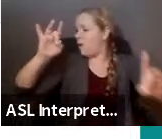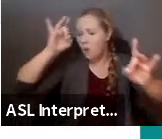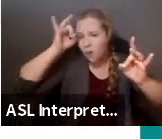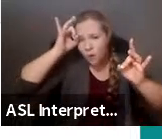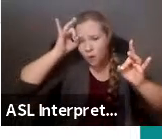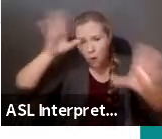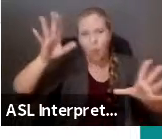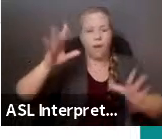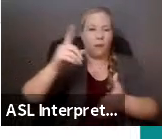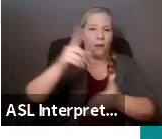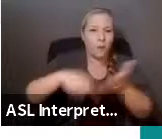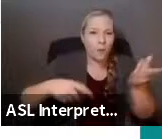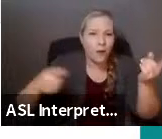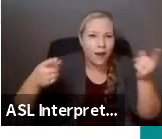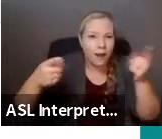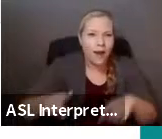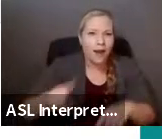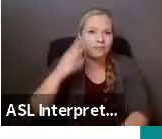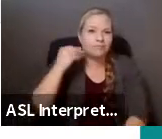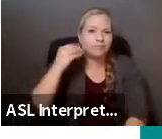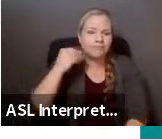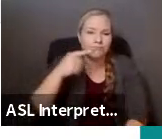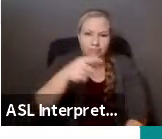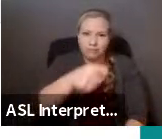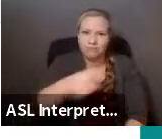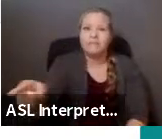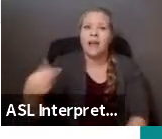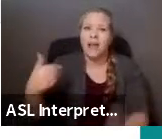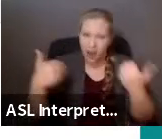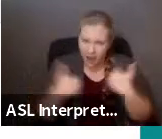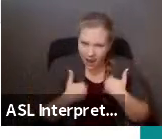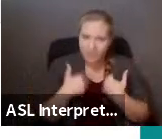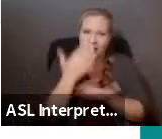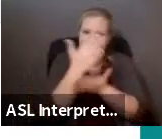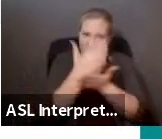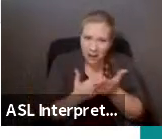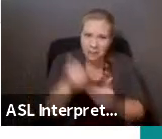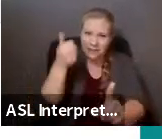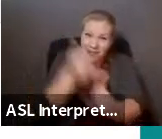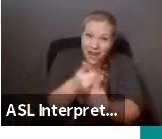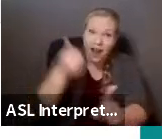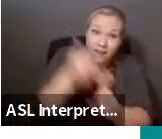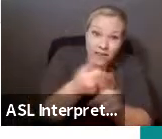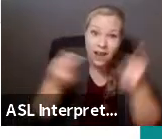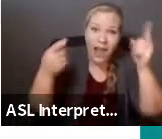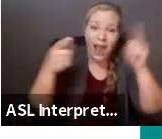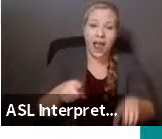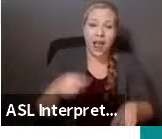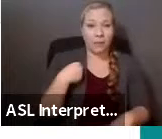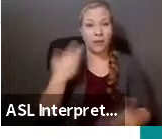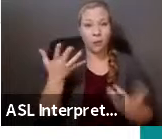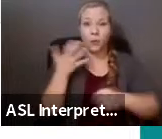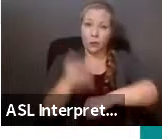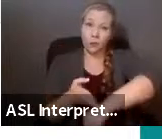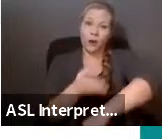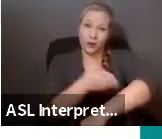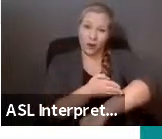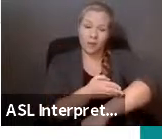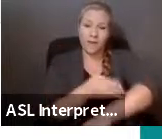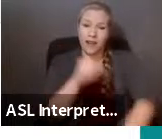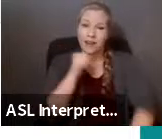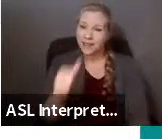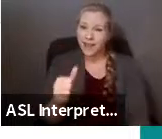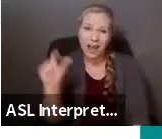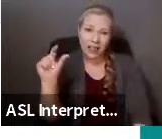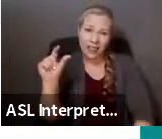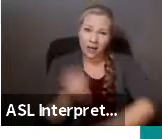intimately. So we aren't looking for a little bit better. We're looking for a lot better. And it's really